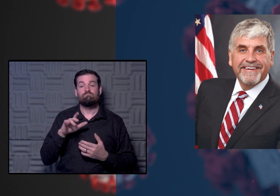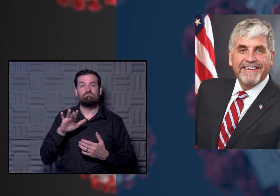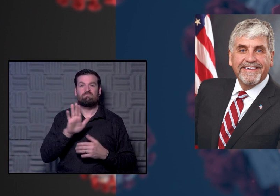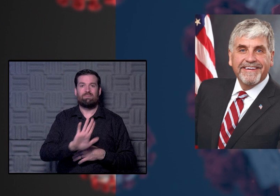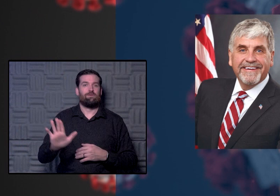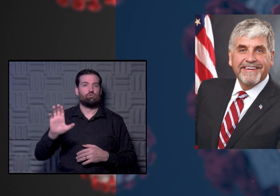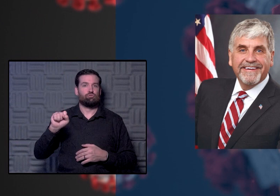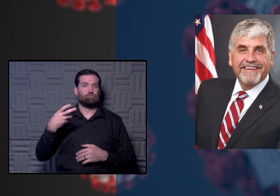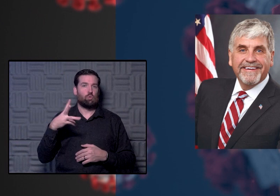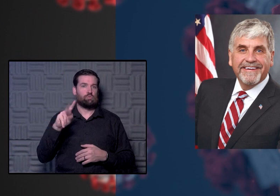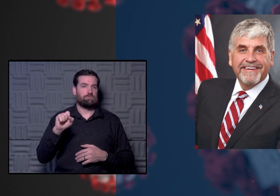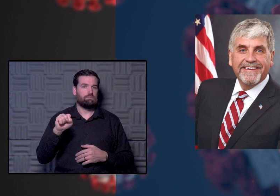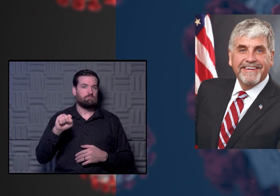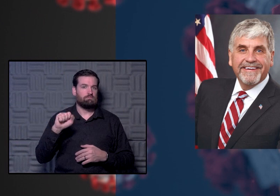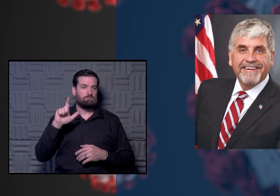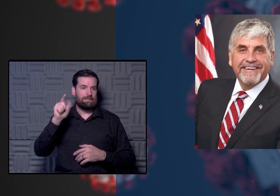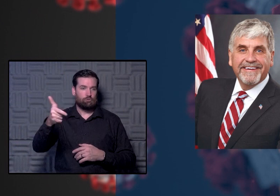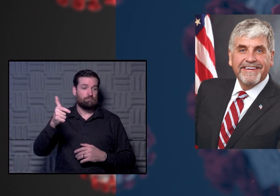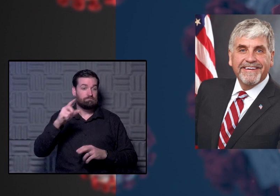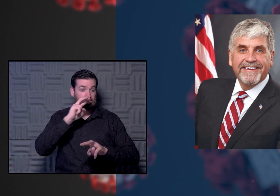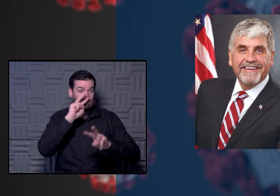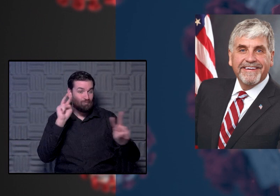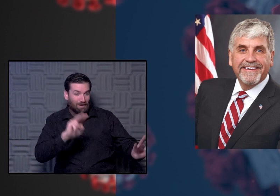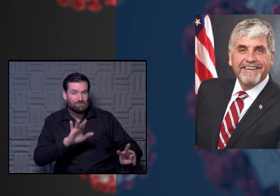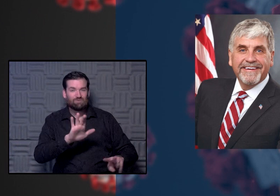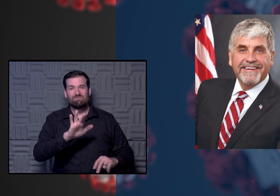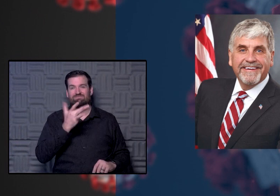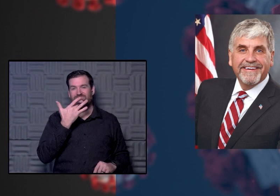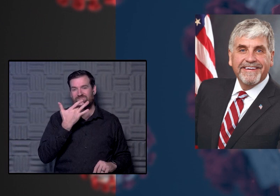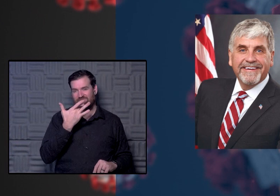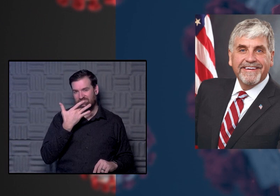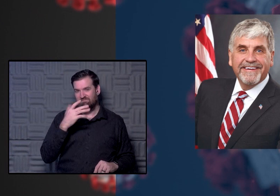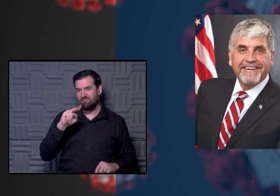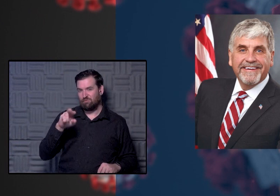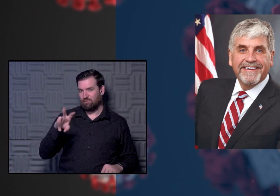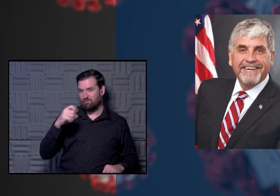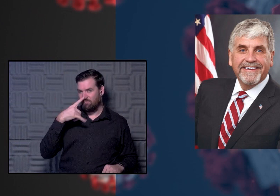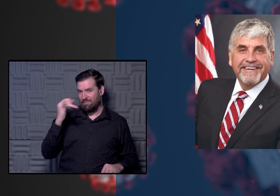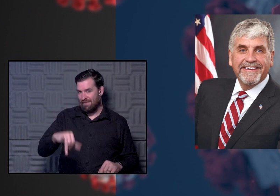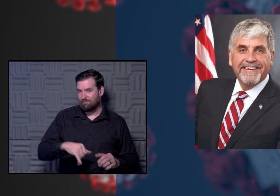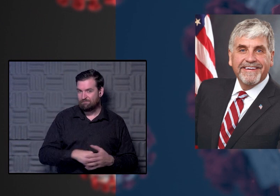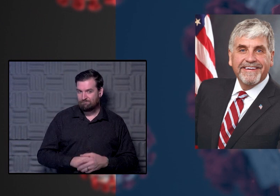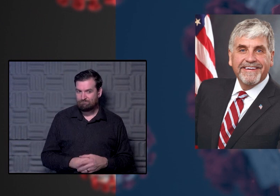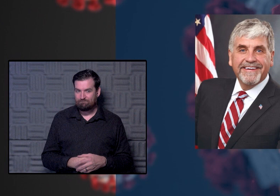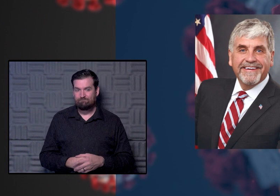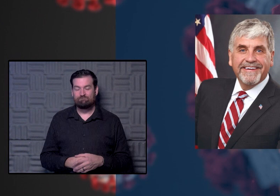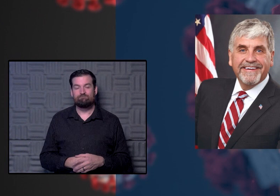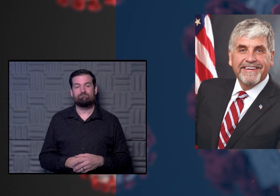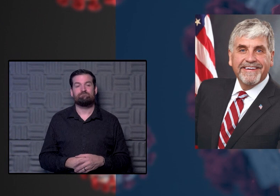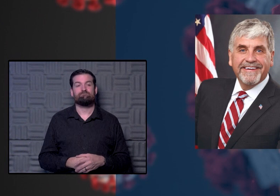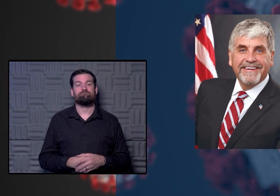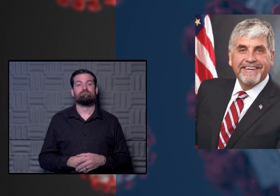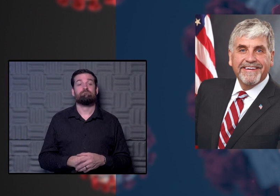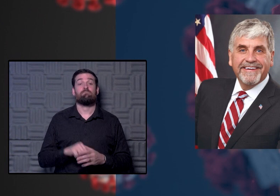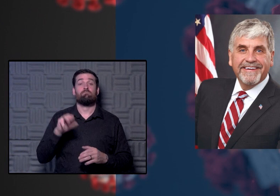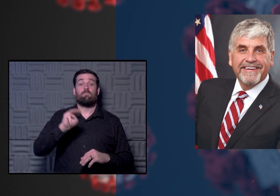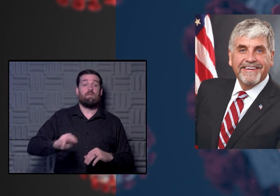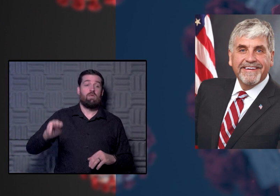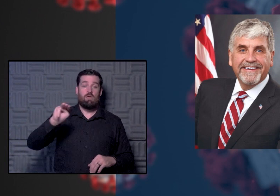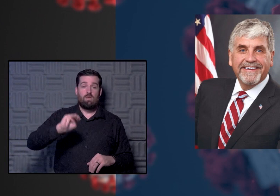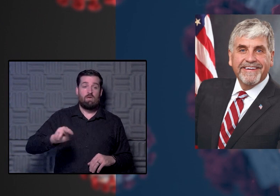on their shows later today. So watch your favorite news channel for that. And